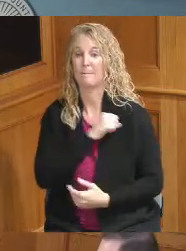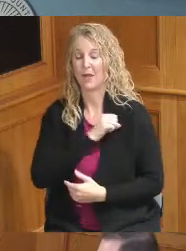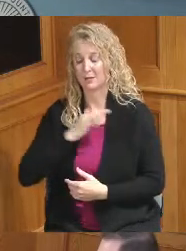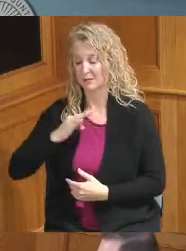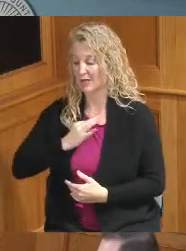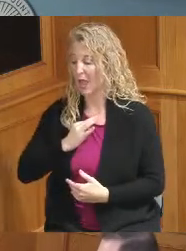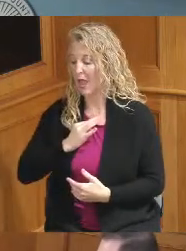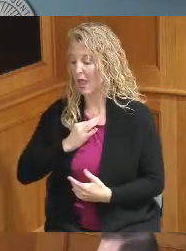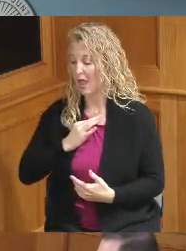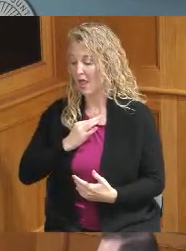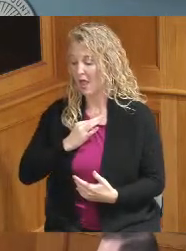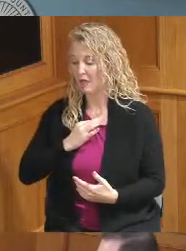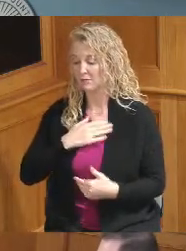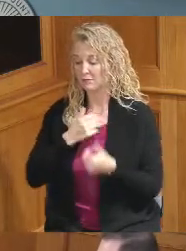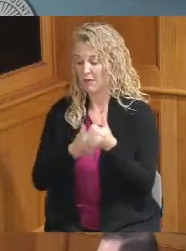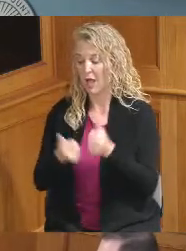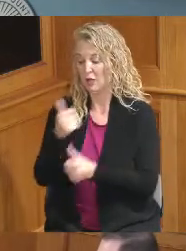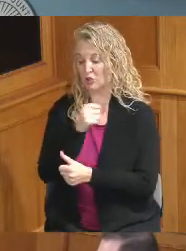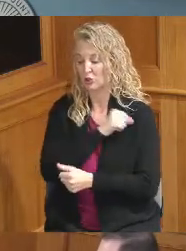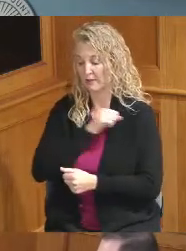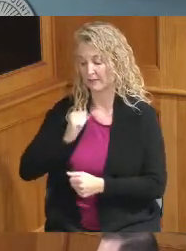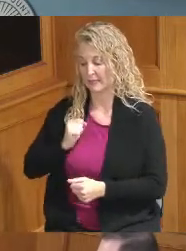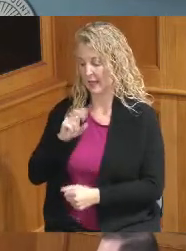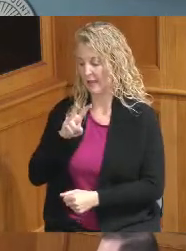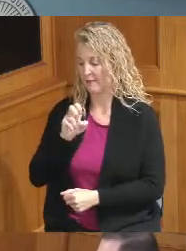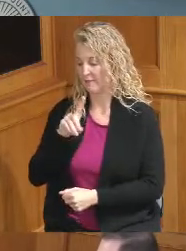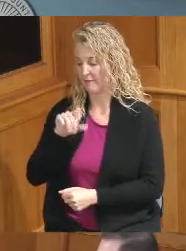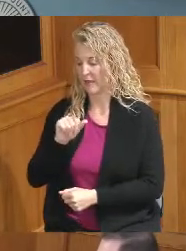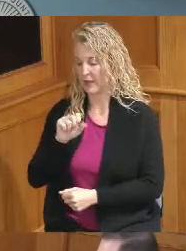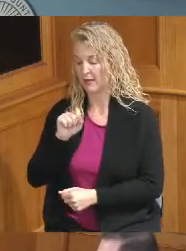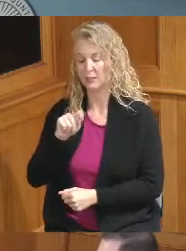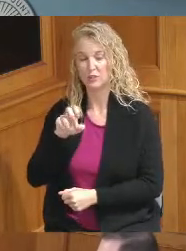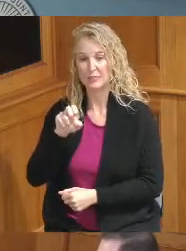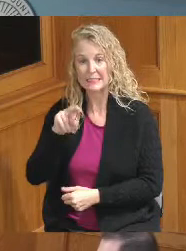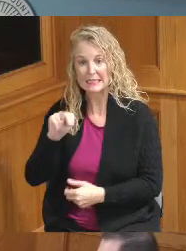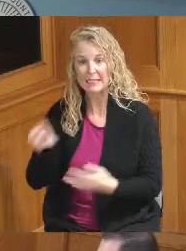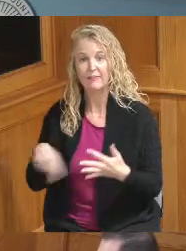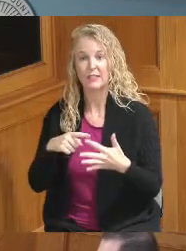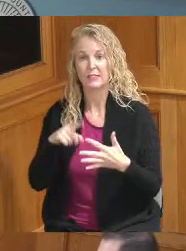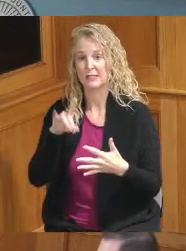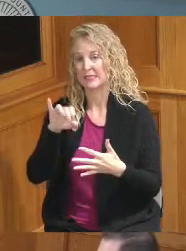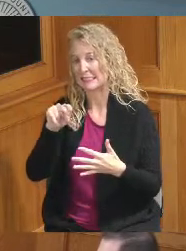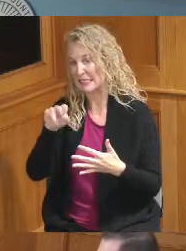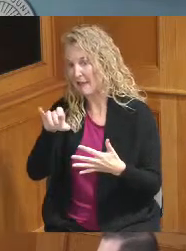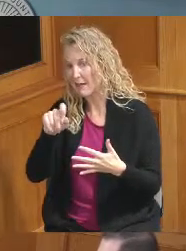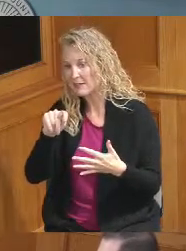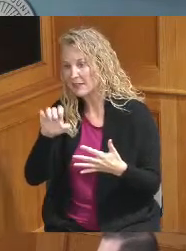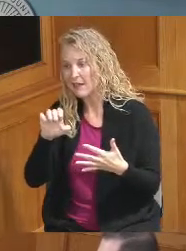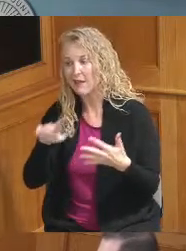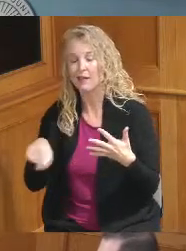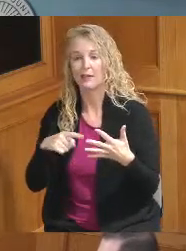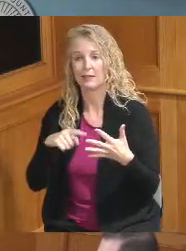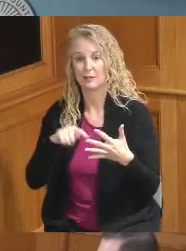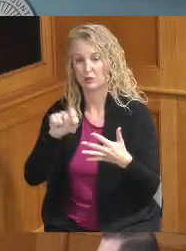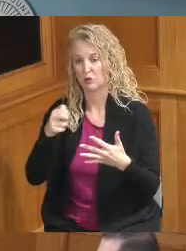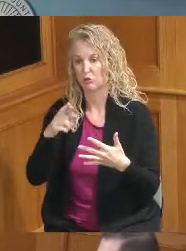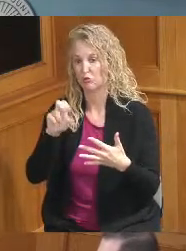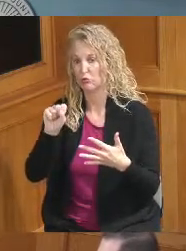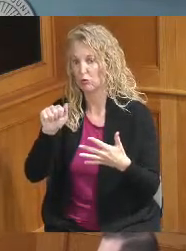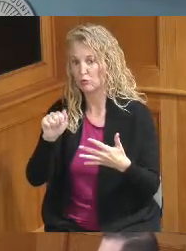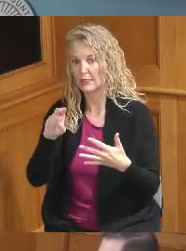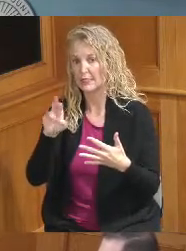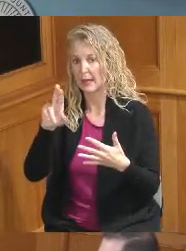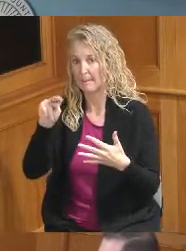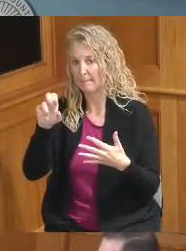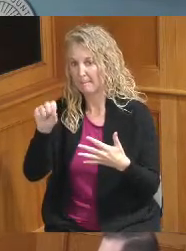staff, my chief of staff, Veda Stevens, Deontay Morris. I want to thank Teresa